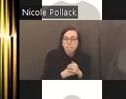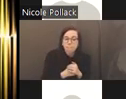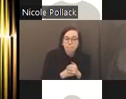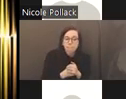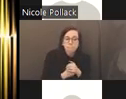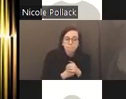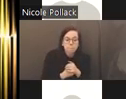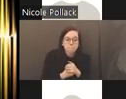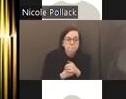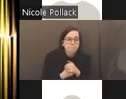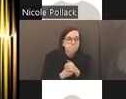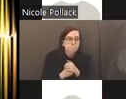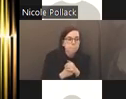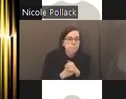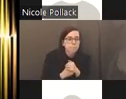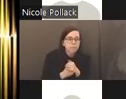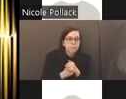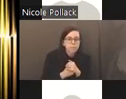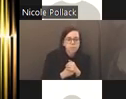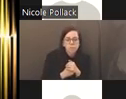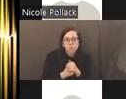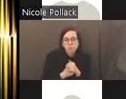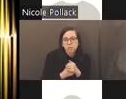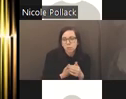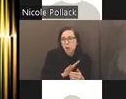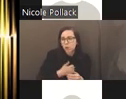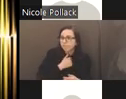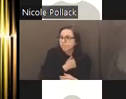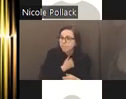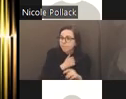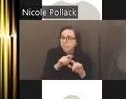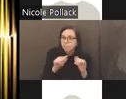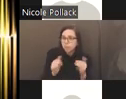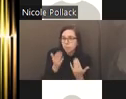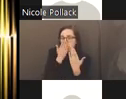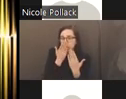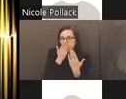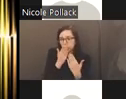yeah, our condolences and our gratitude for Professor Keitel.